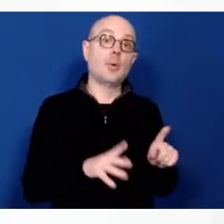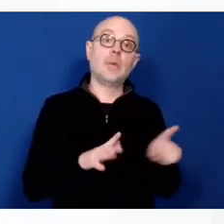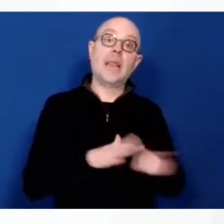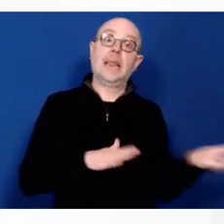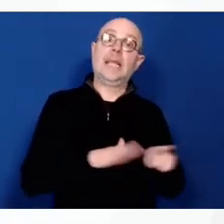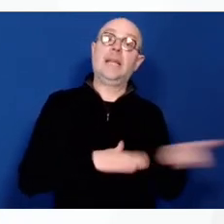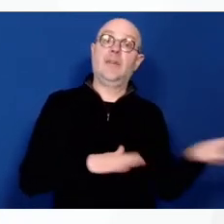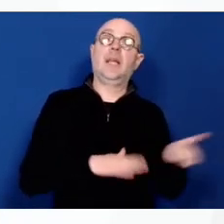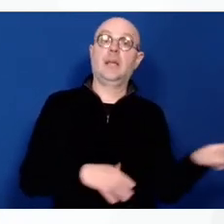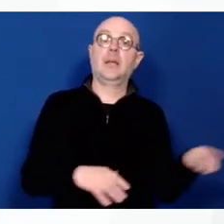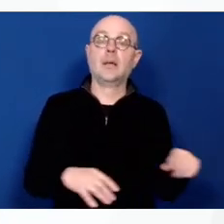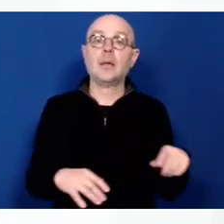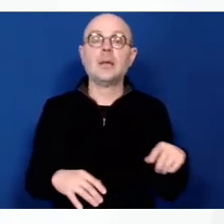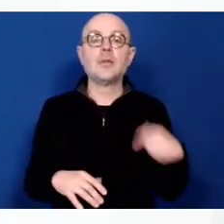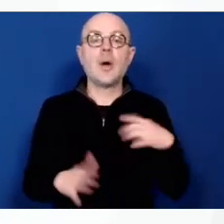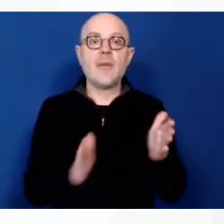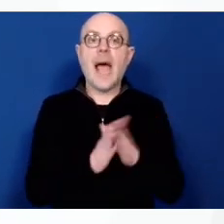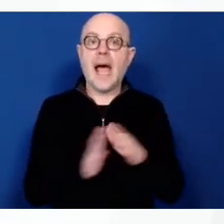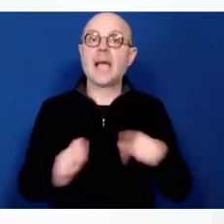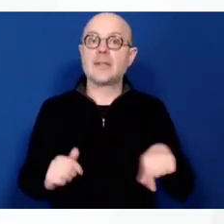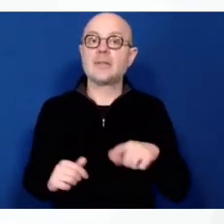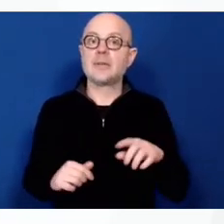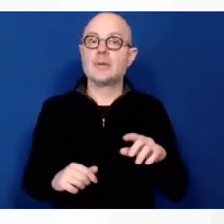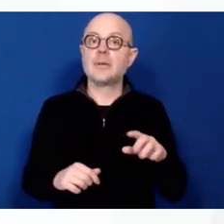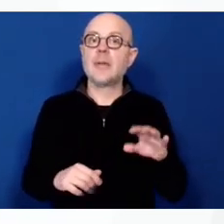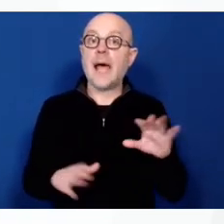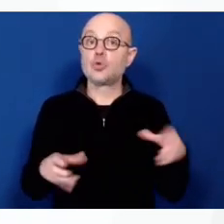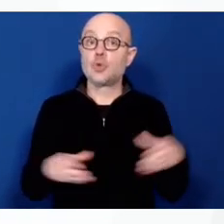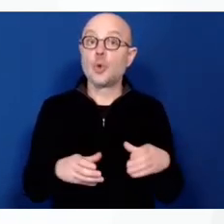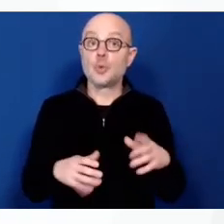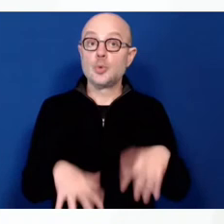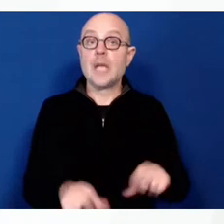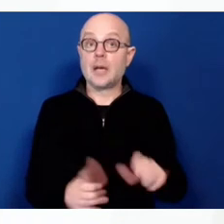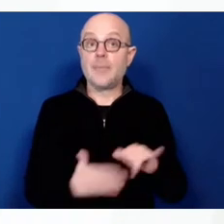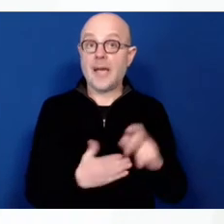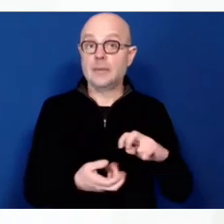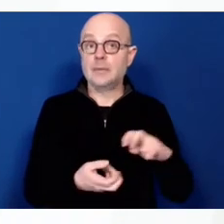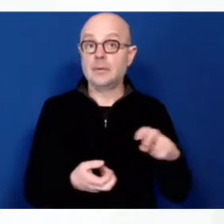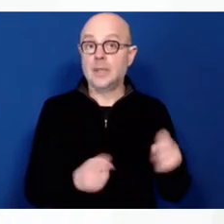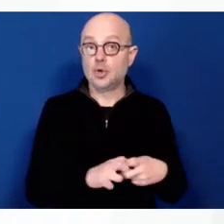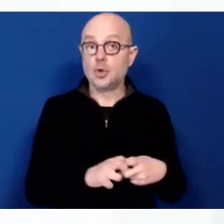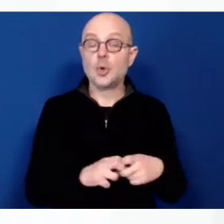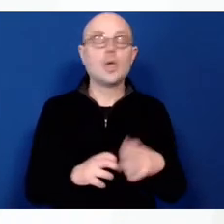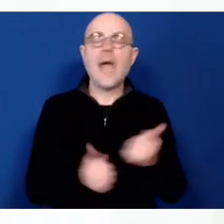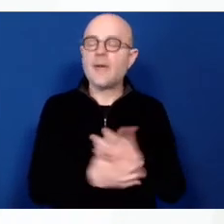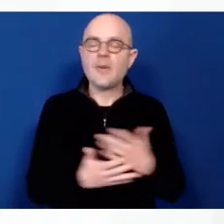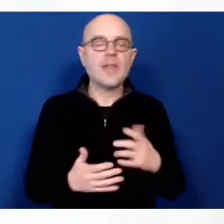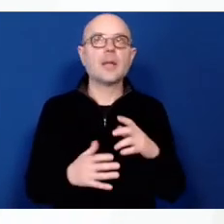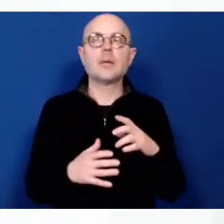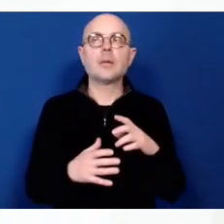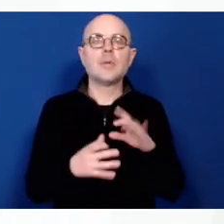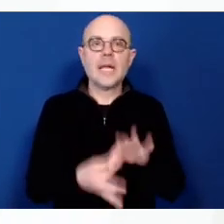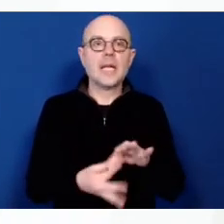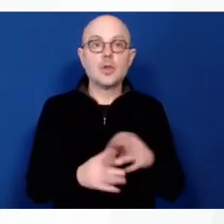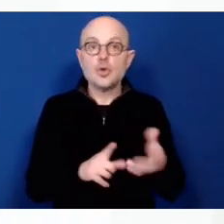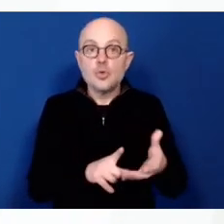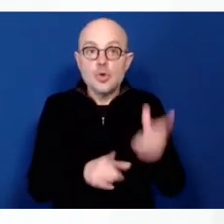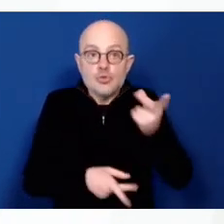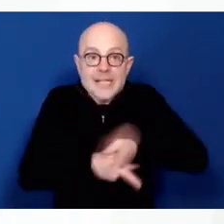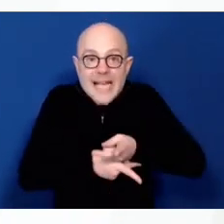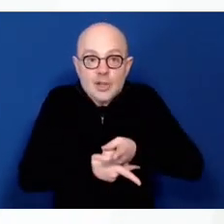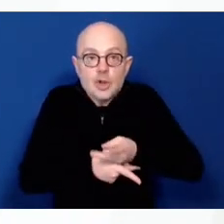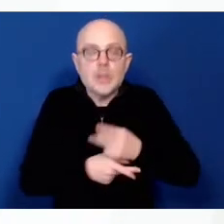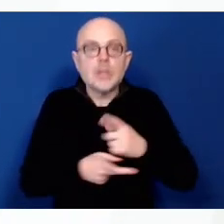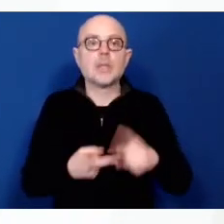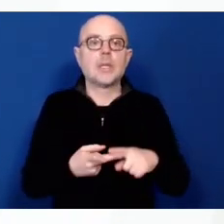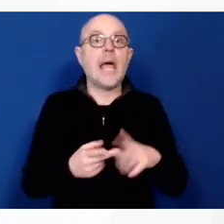specifically, and all issues having to do with retention and climate for faculty of color